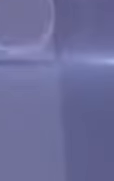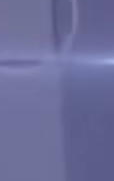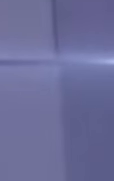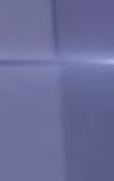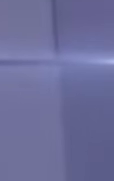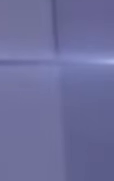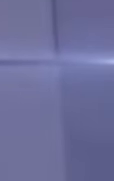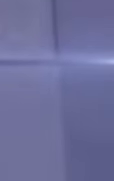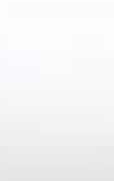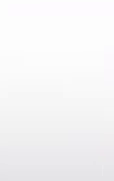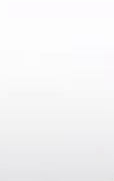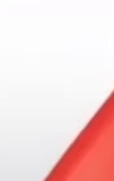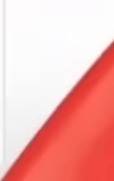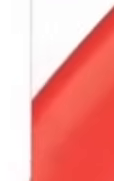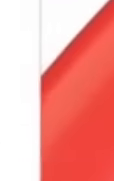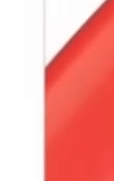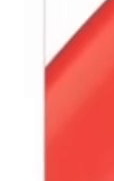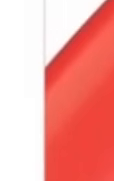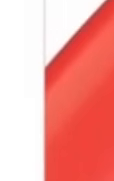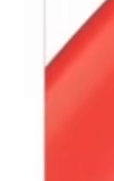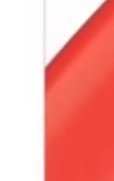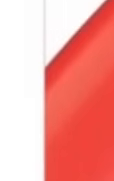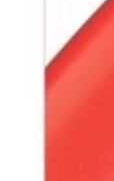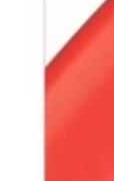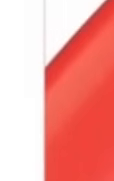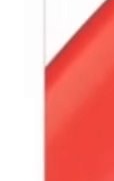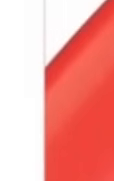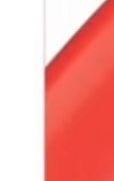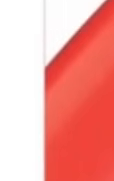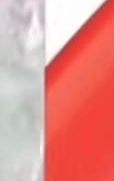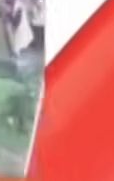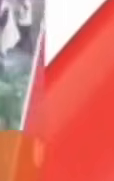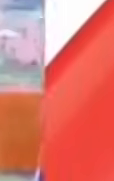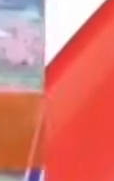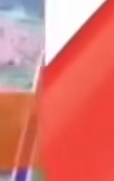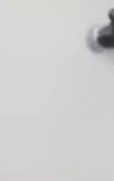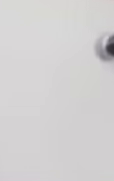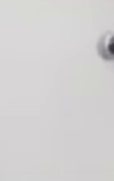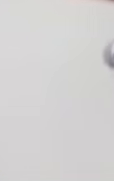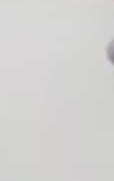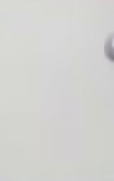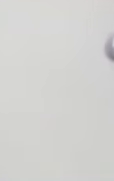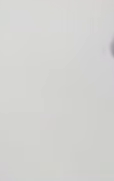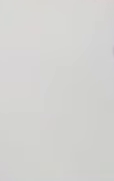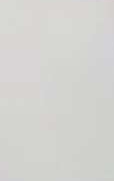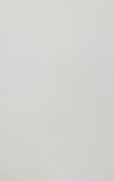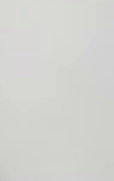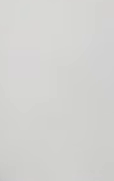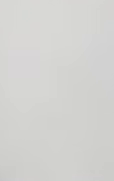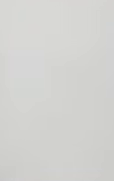Linda ne mino mungatari iko mfufu. Big Clara H Property Services Uganda Limited Bakafu Limited.